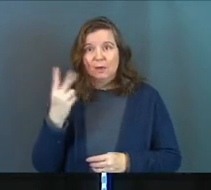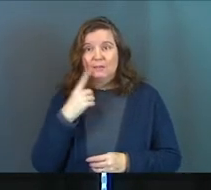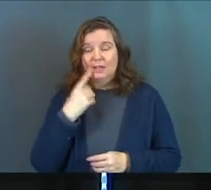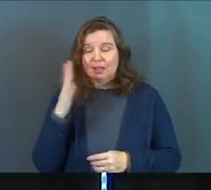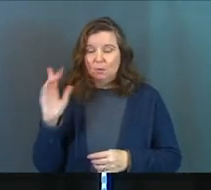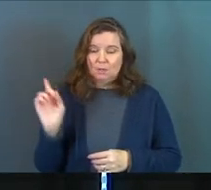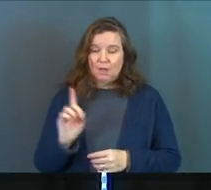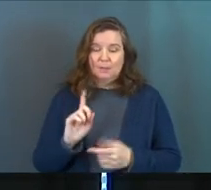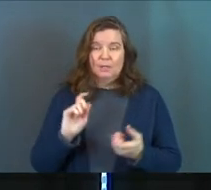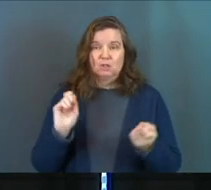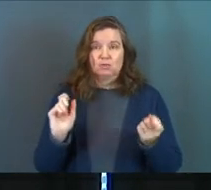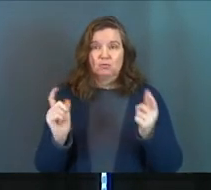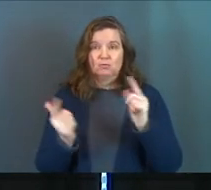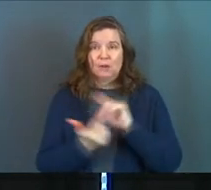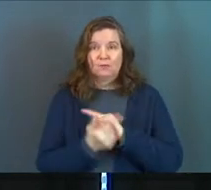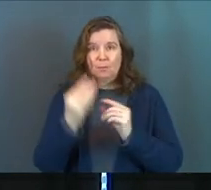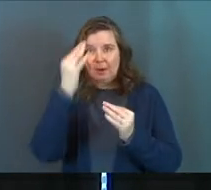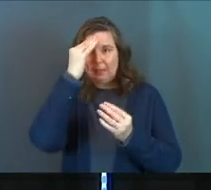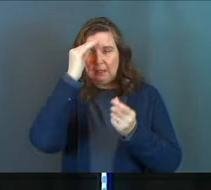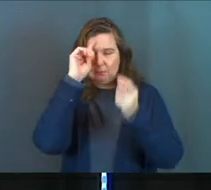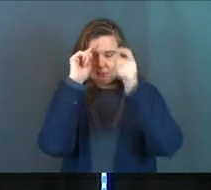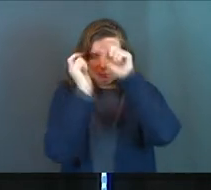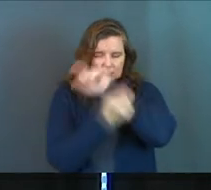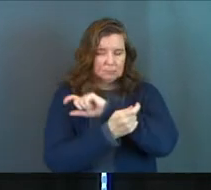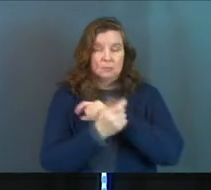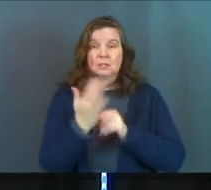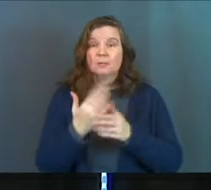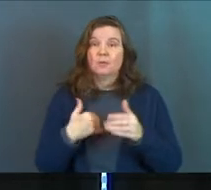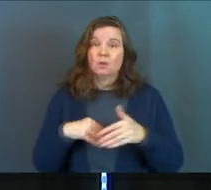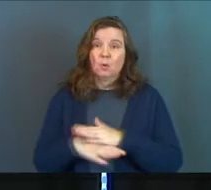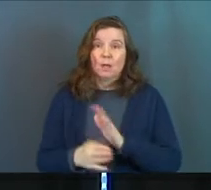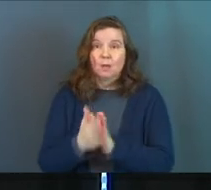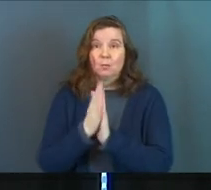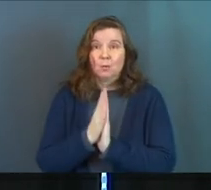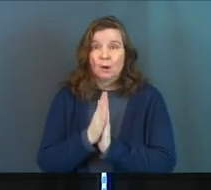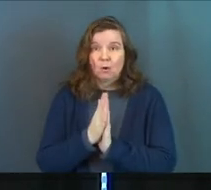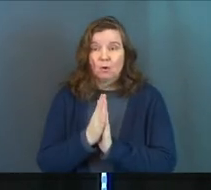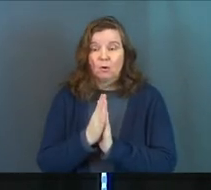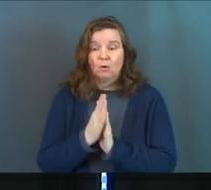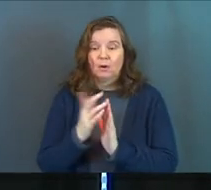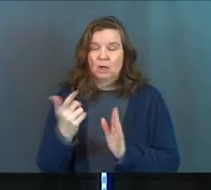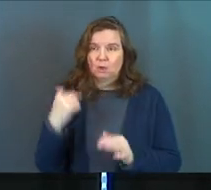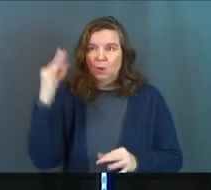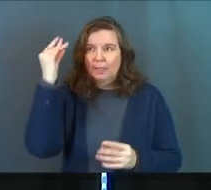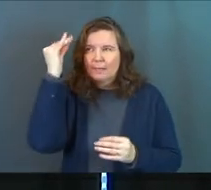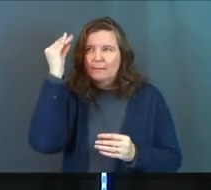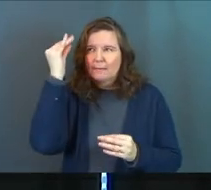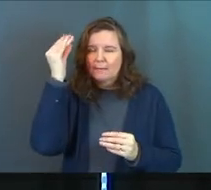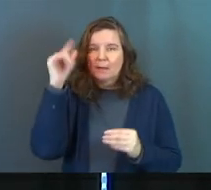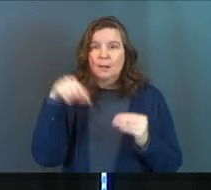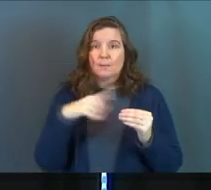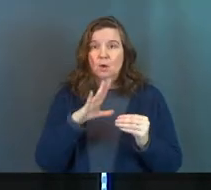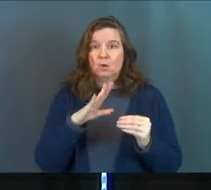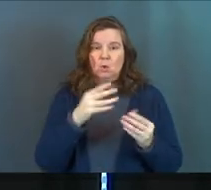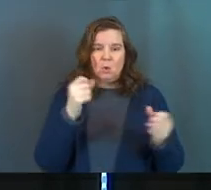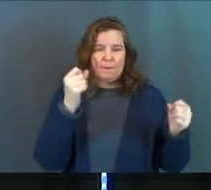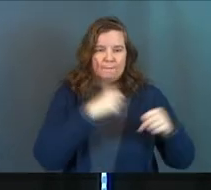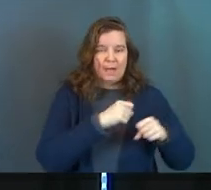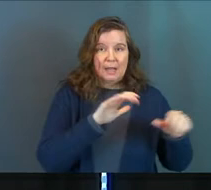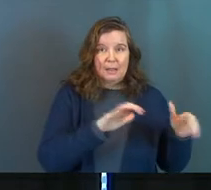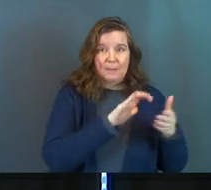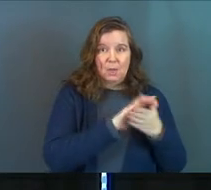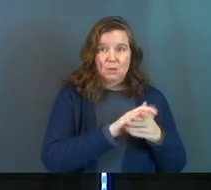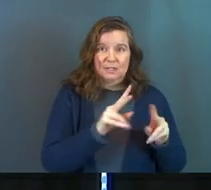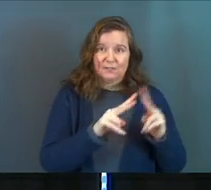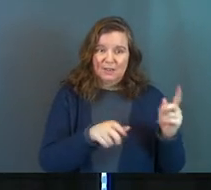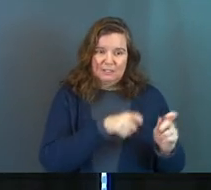wants to come and he wants to transform our thinking. Some of you guys go into prayer on something and you're thinking about your fight in your